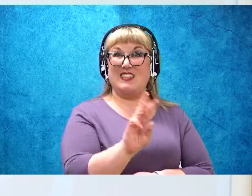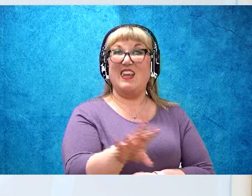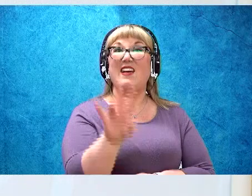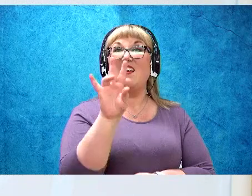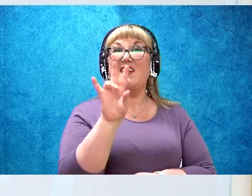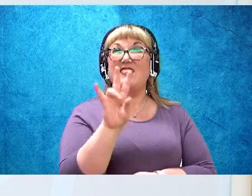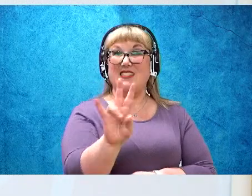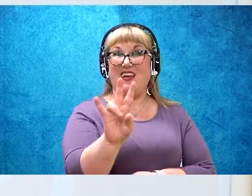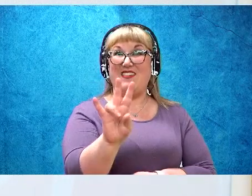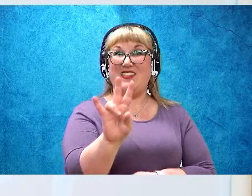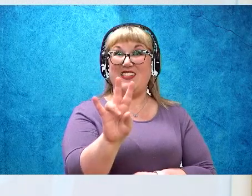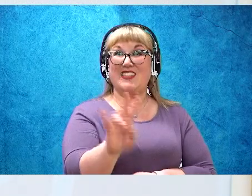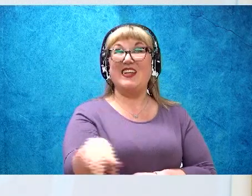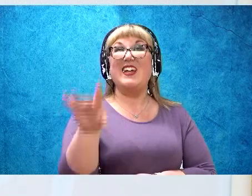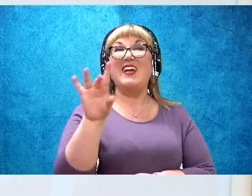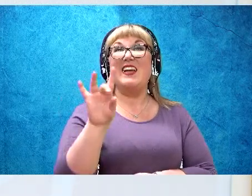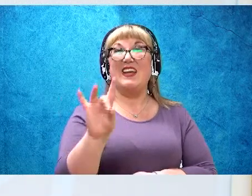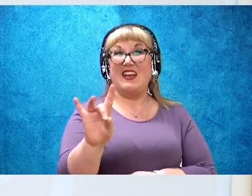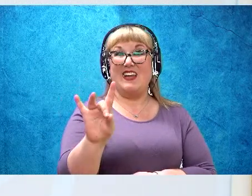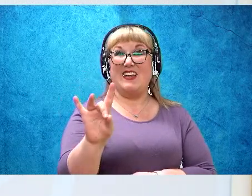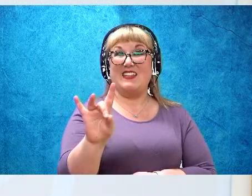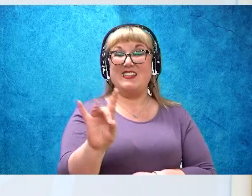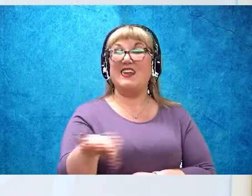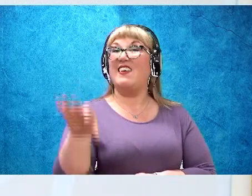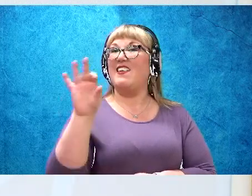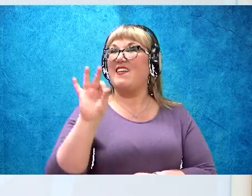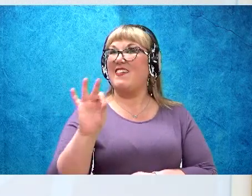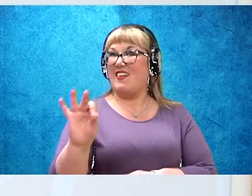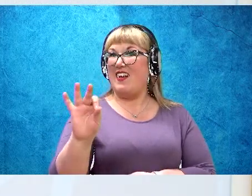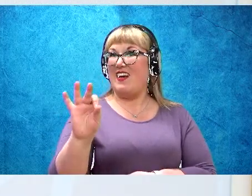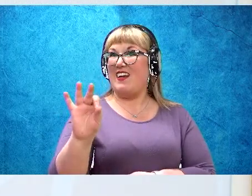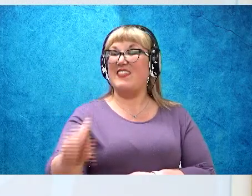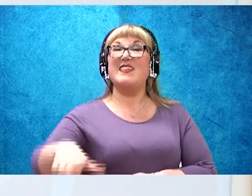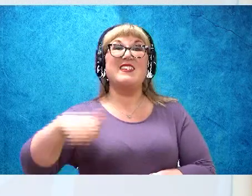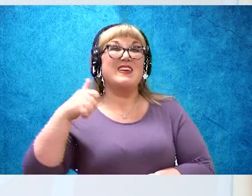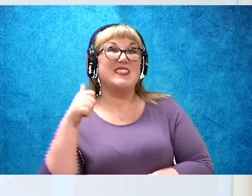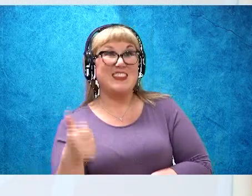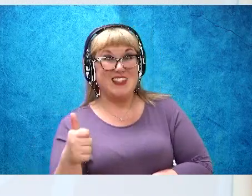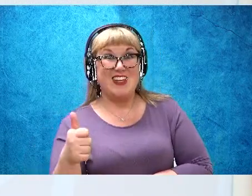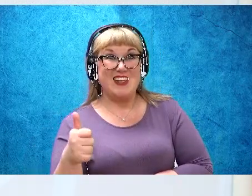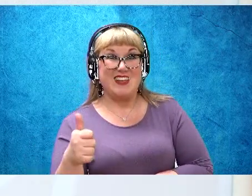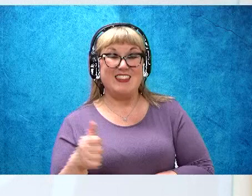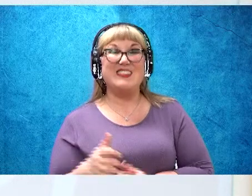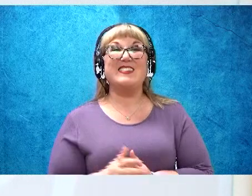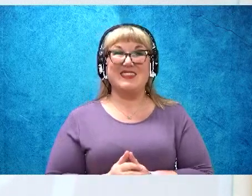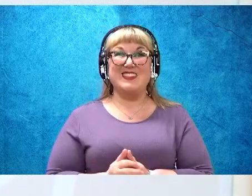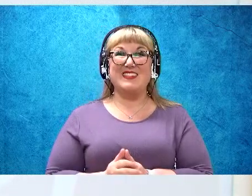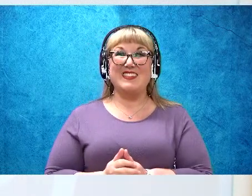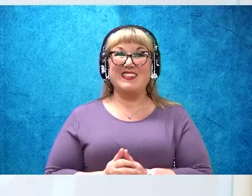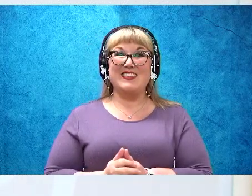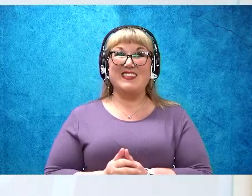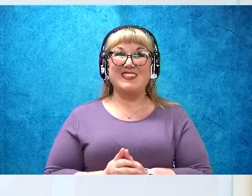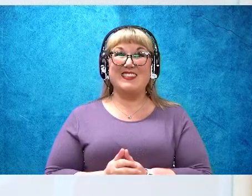6, 7, 8, 9, 10,